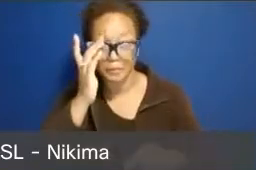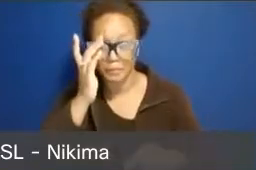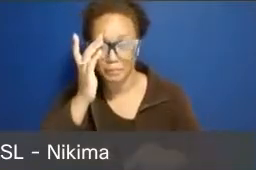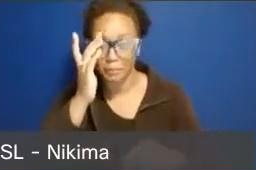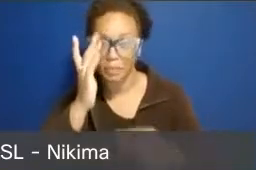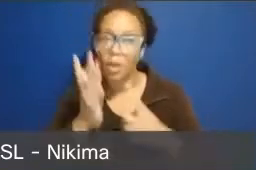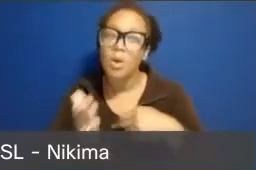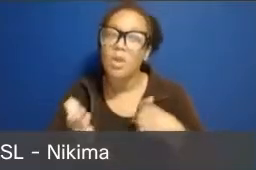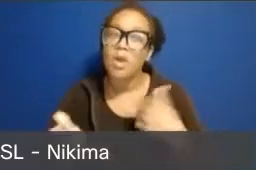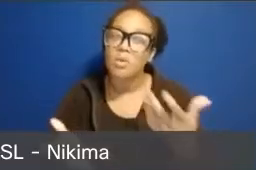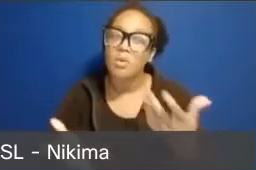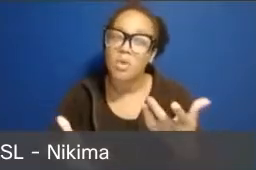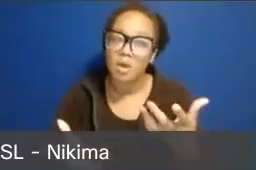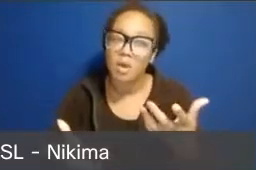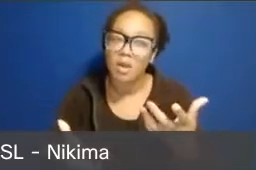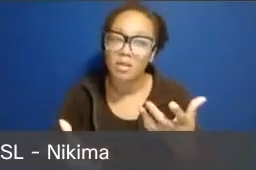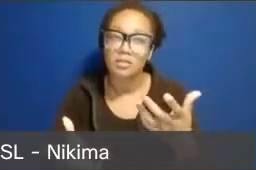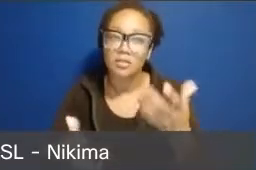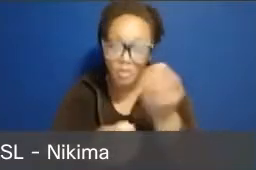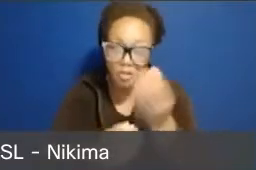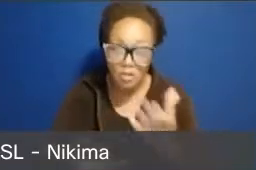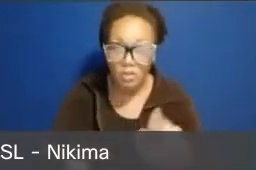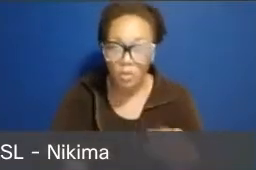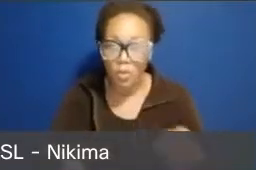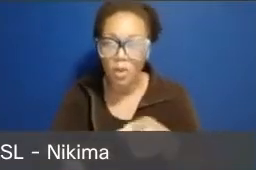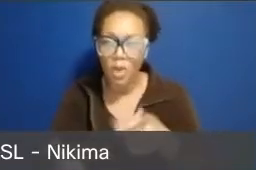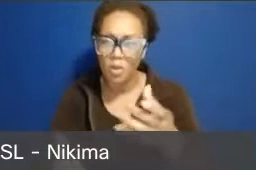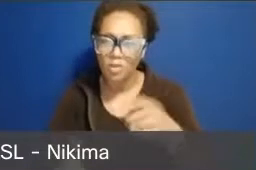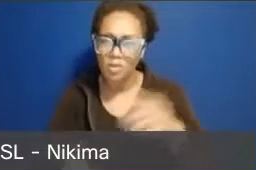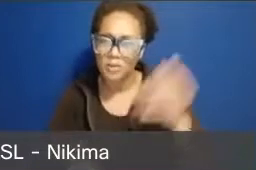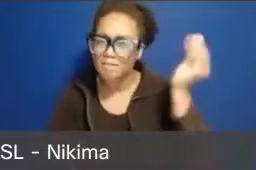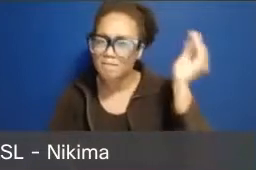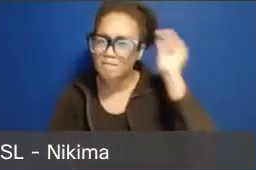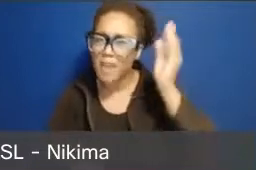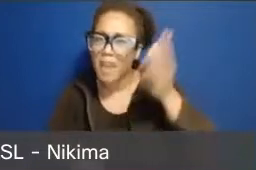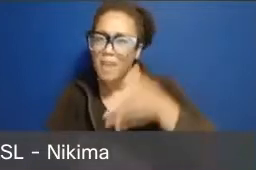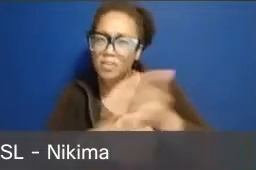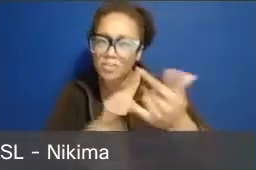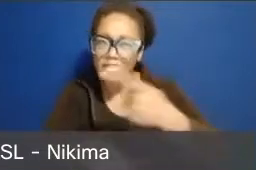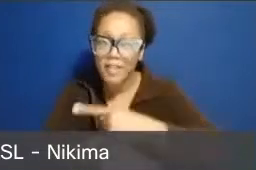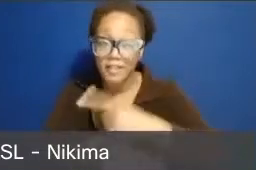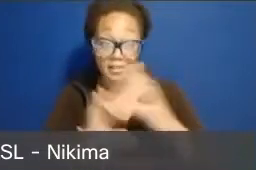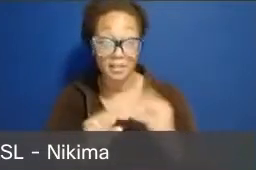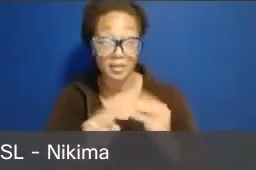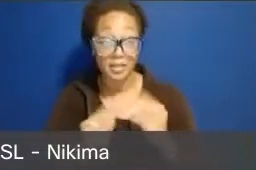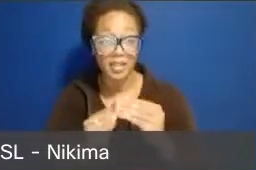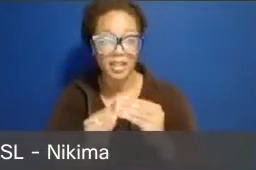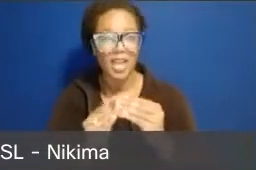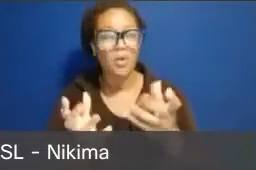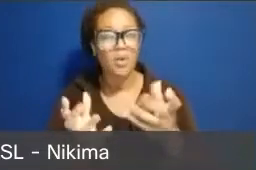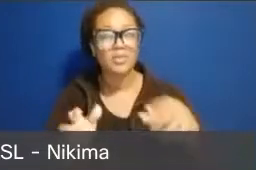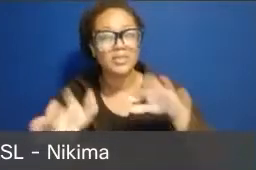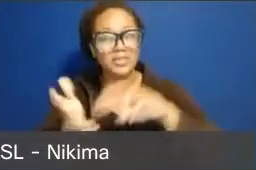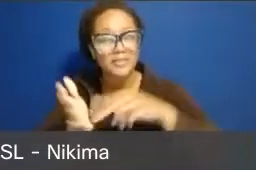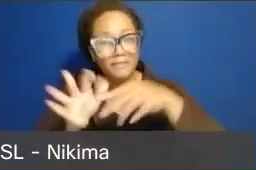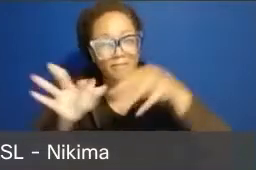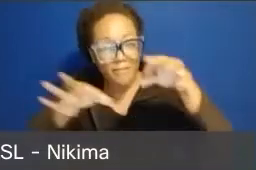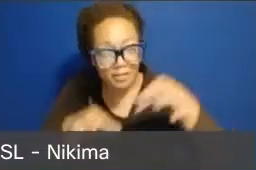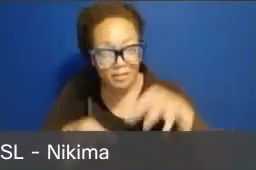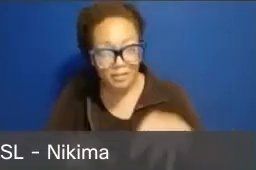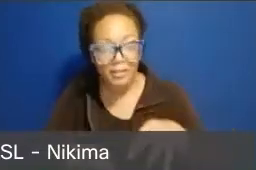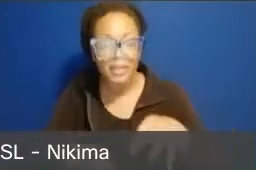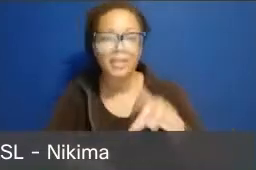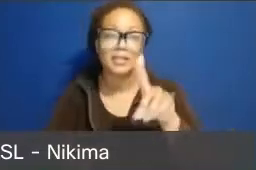want to leave you with after today's summit is a definition of disability, how the Census Bureau defines